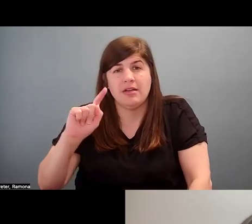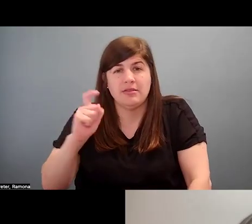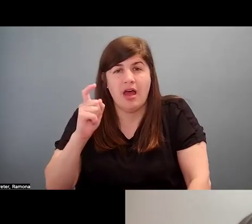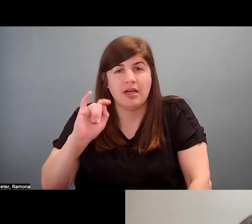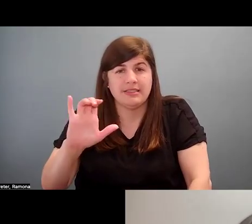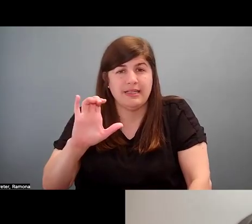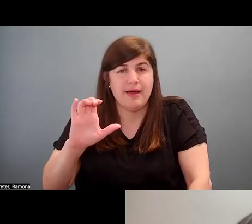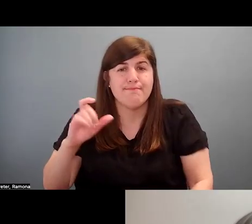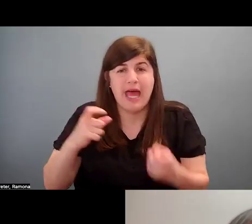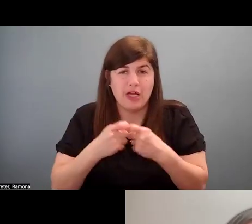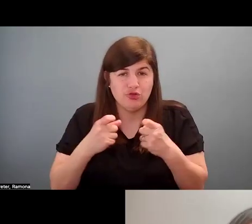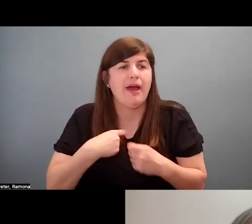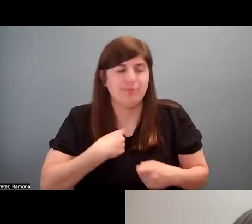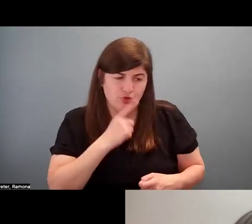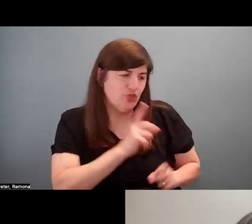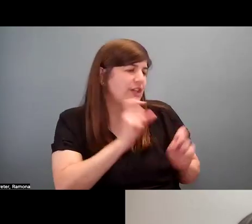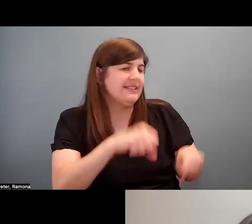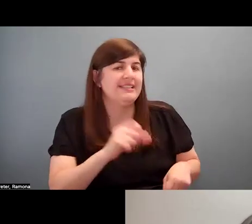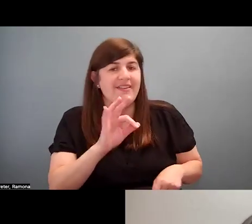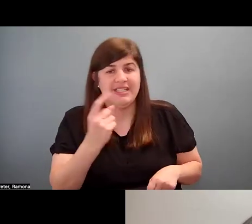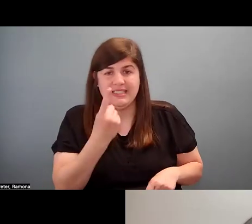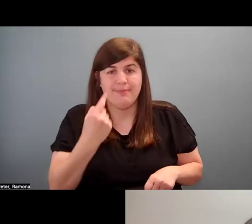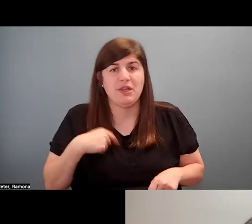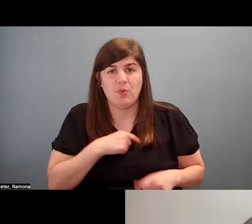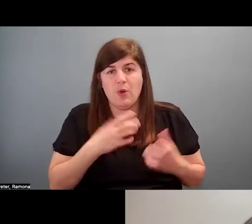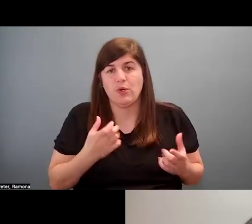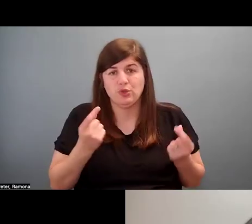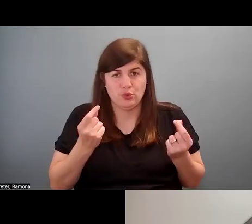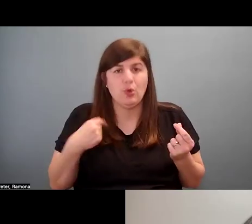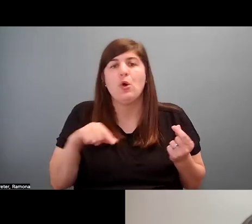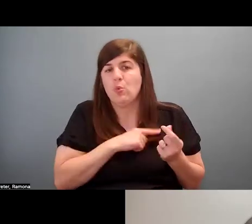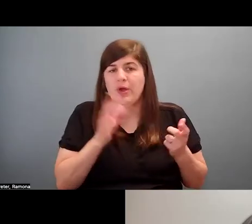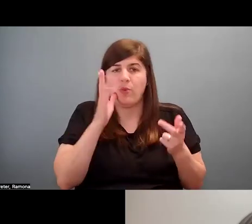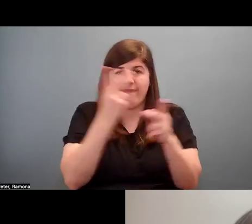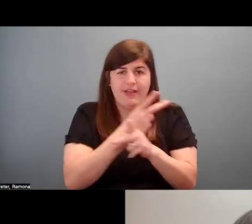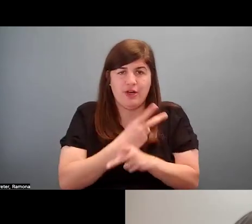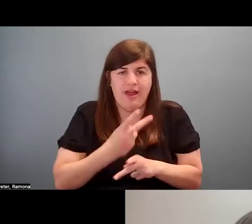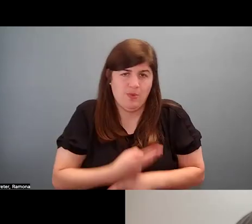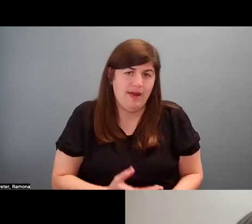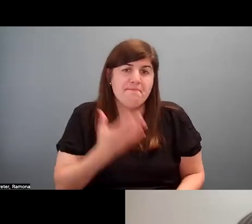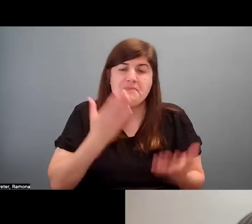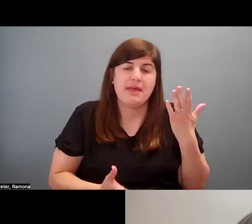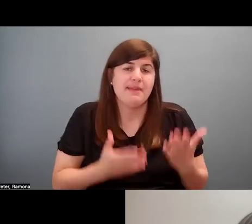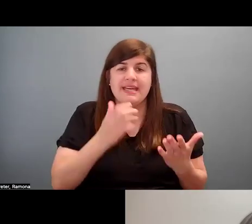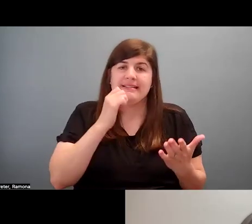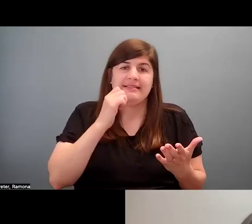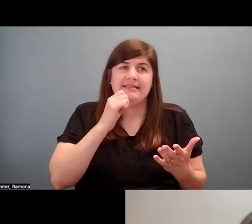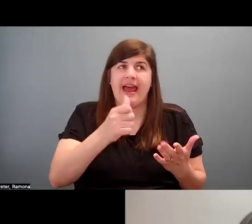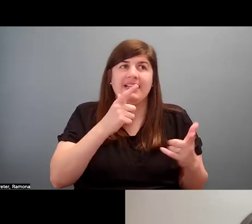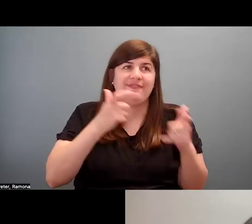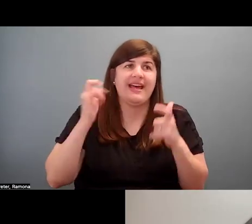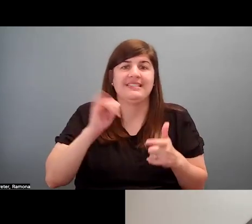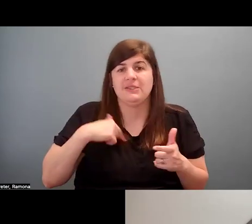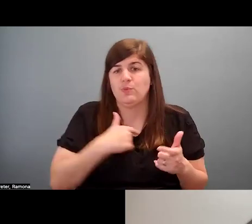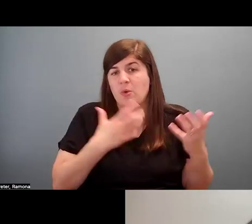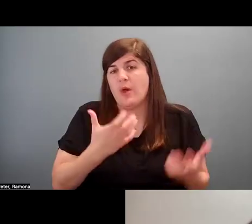I'm sure it is. I'm sure if it's something that we want to do, we will certainly get there. It it may not be as fast as we'd like,